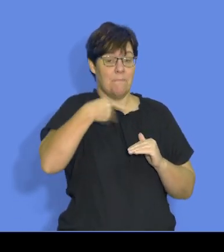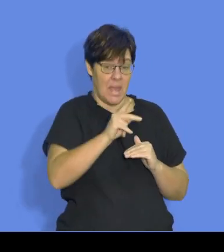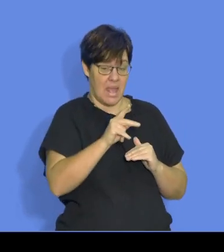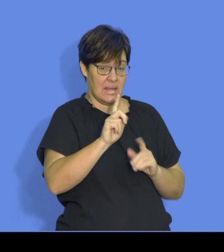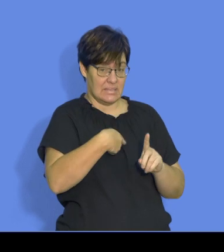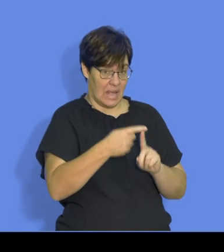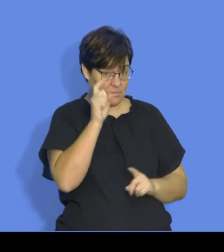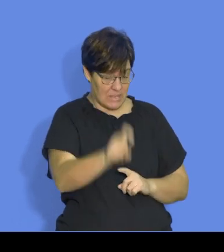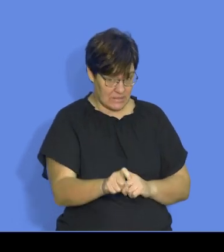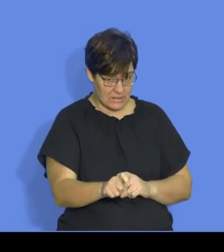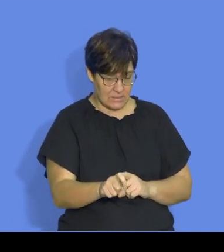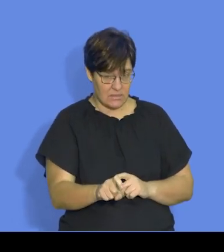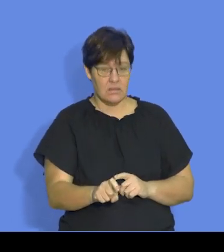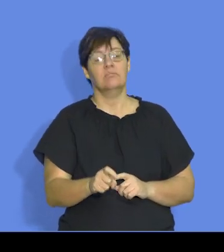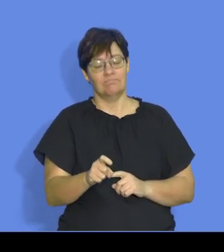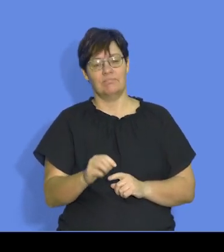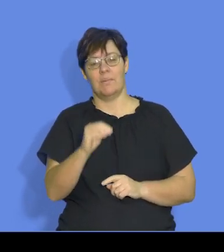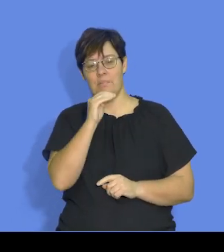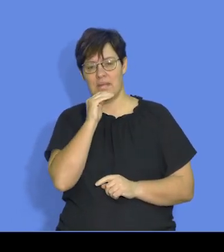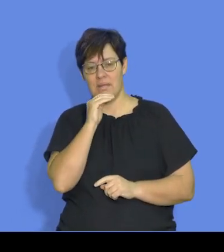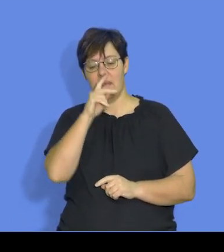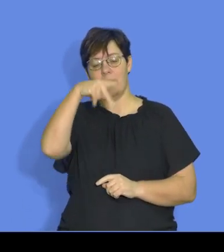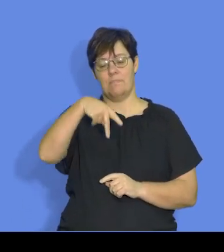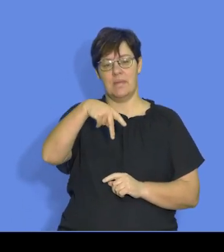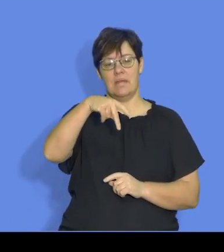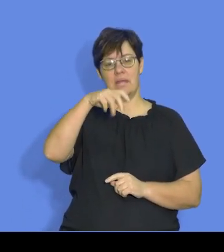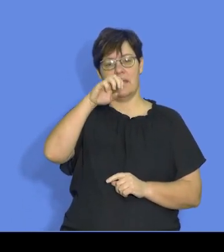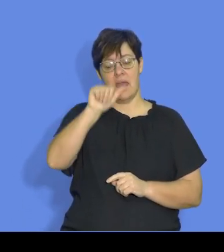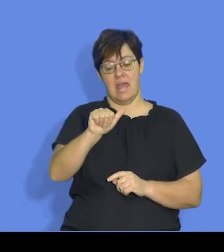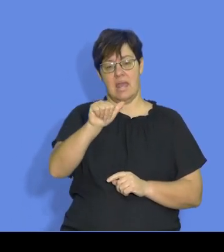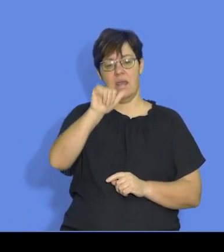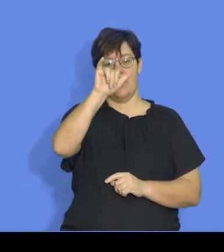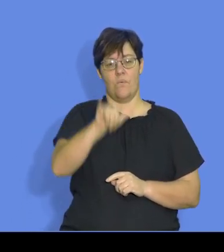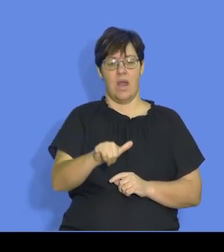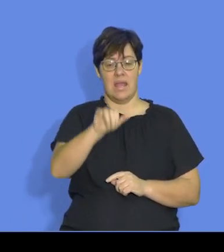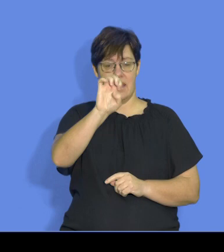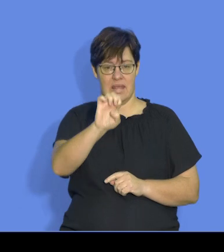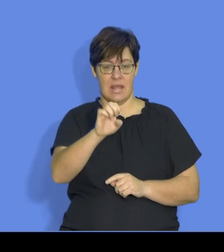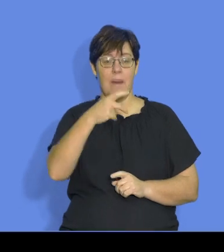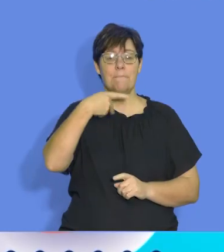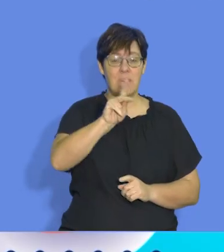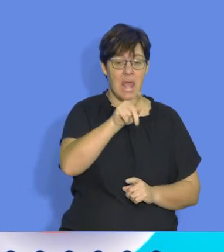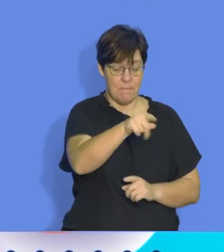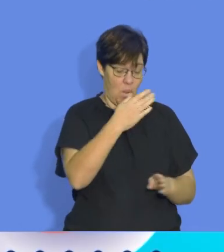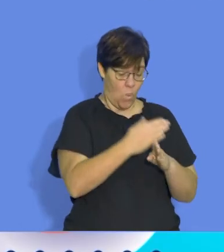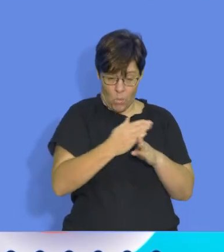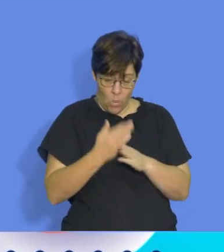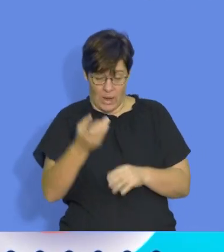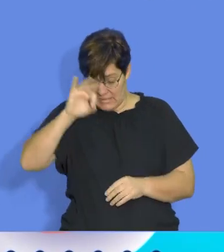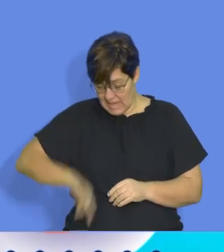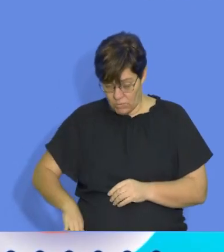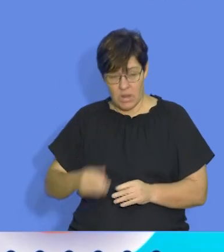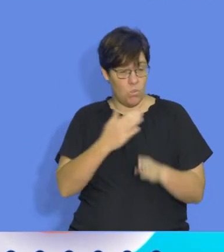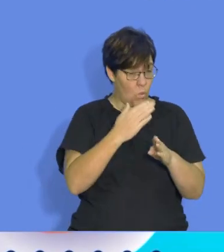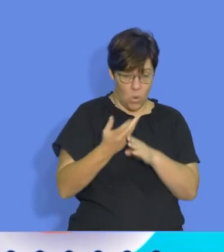have to pay your PAYE. It's called pay as you earn, and that's the amount